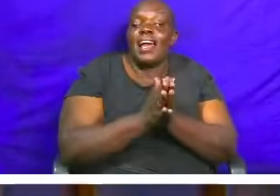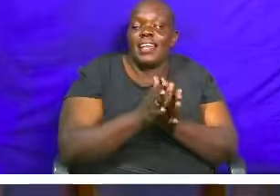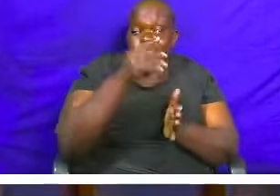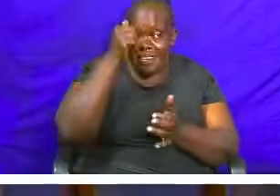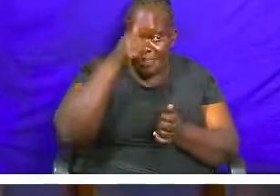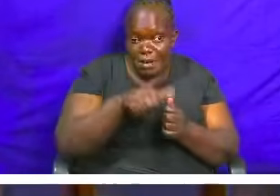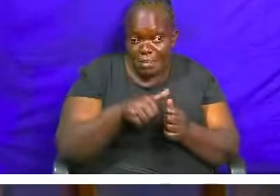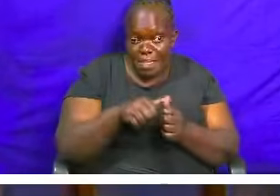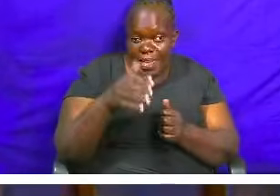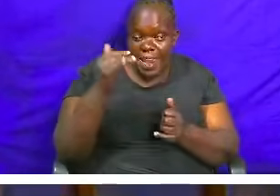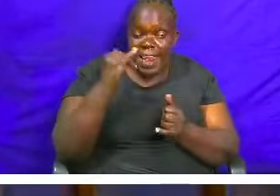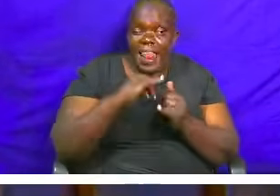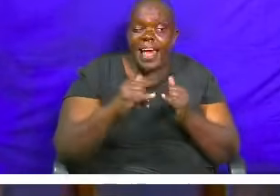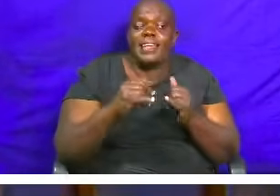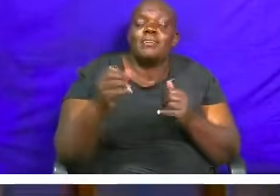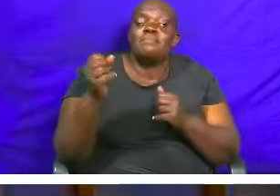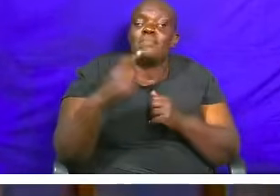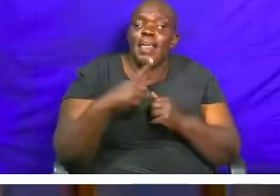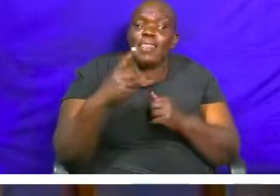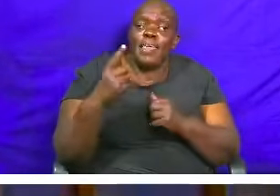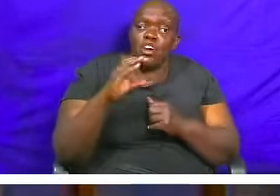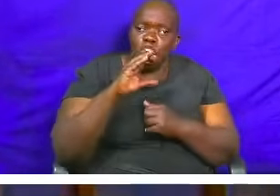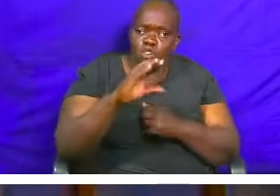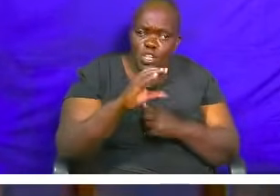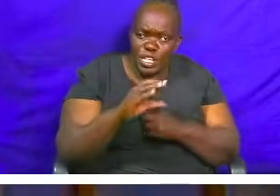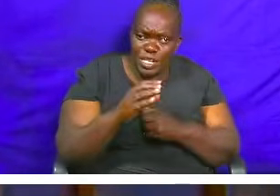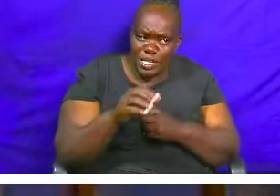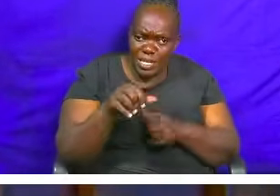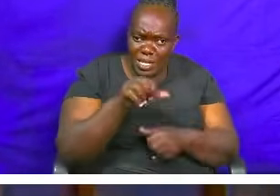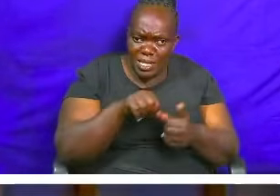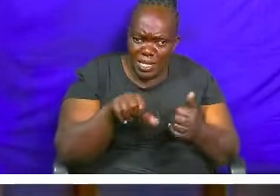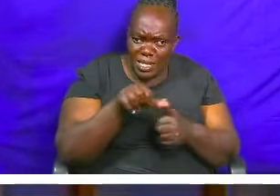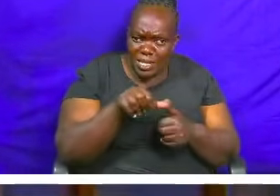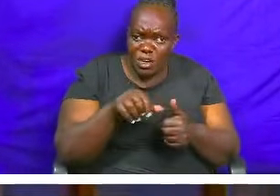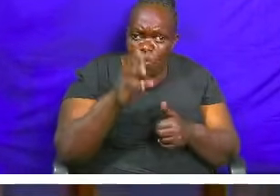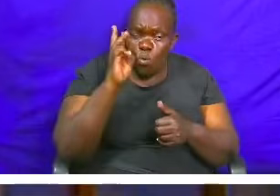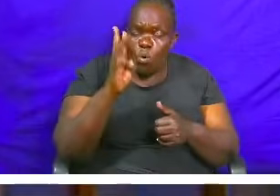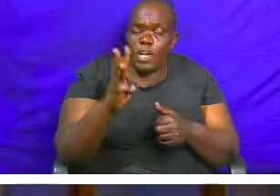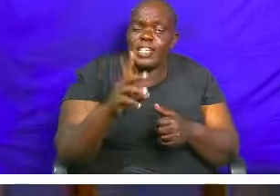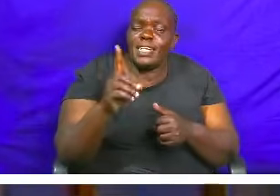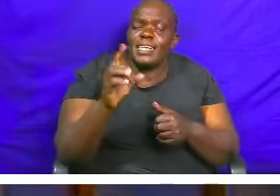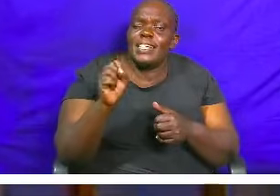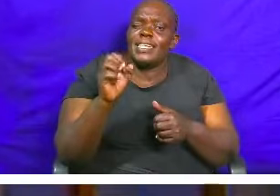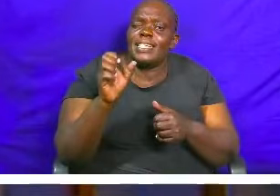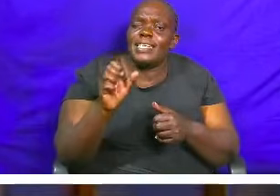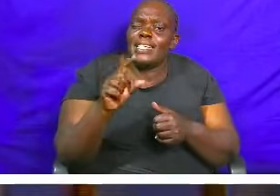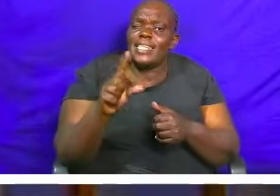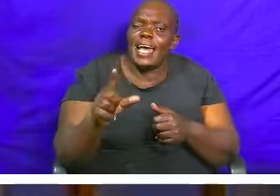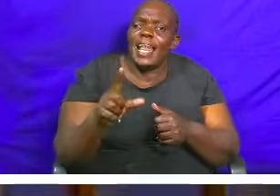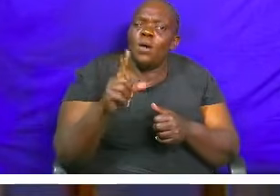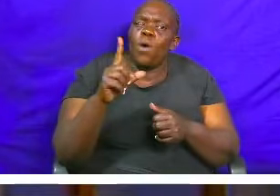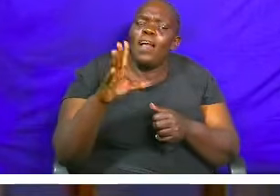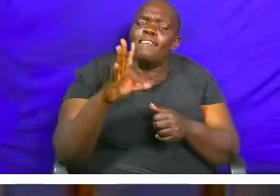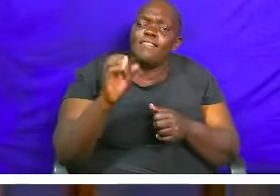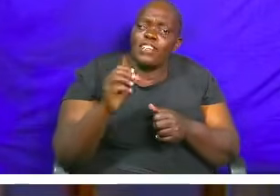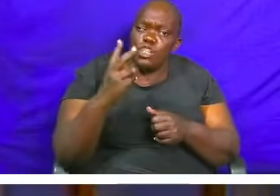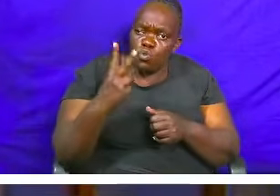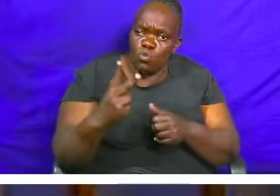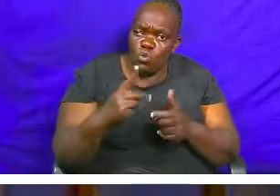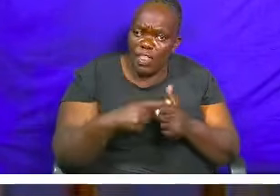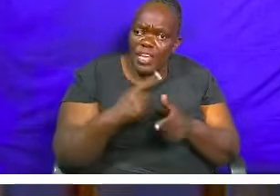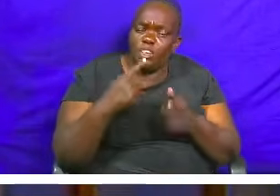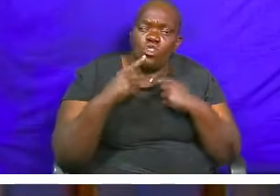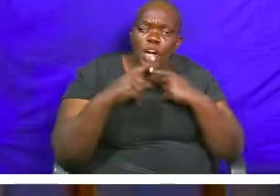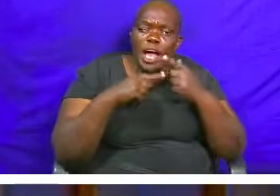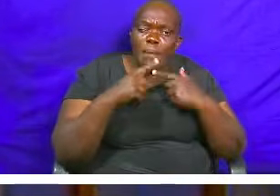the last month's pricing, the last cycle, diesel was at 166. Okay. So we are talking of